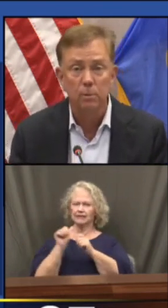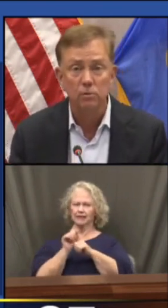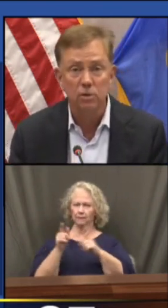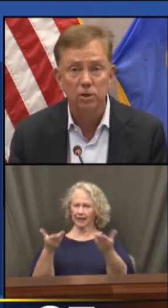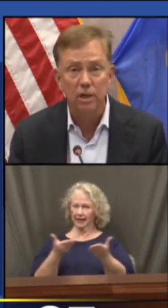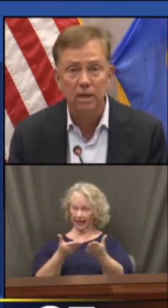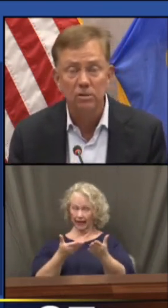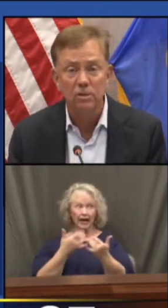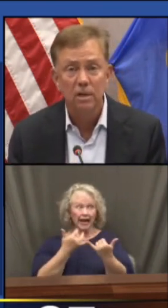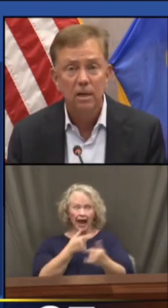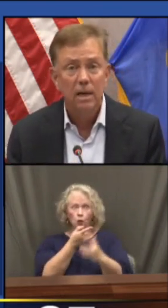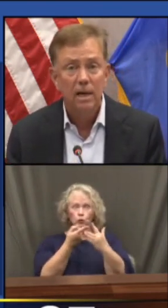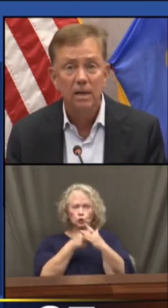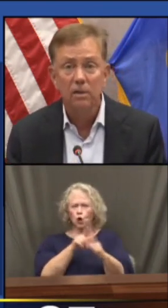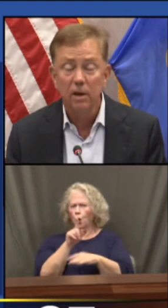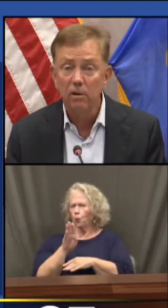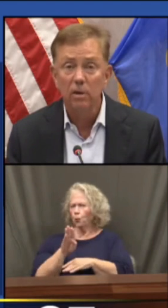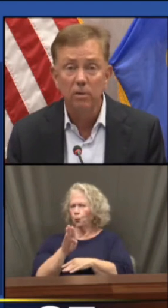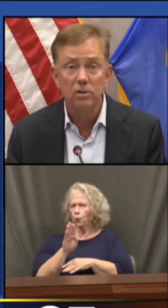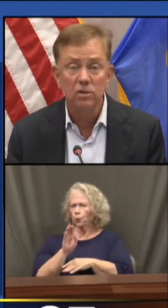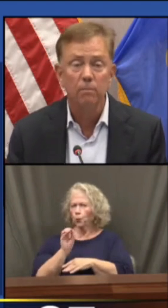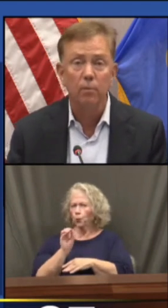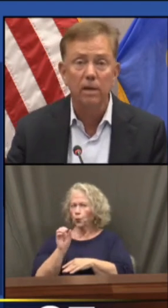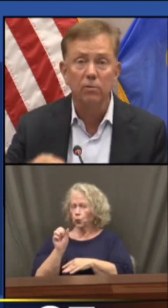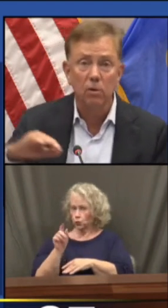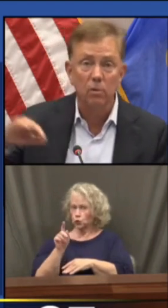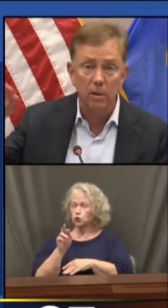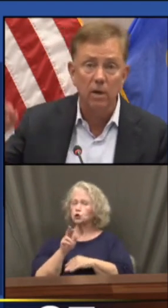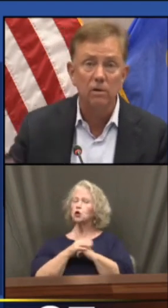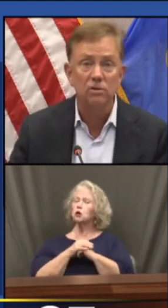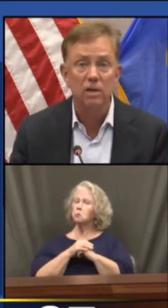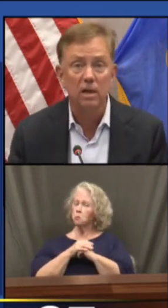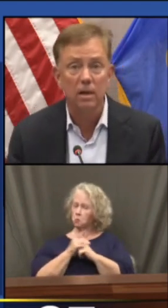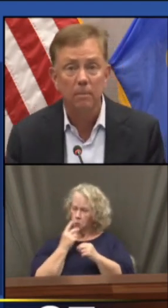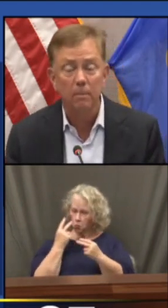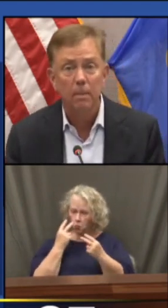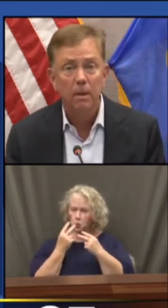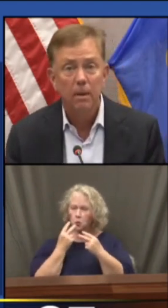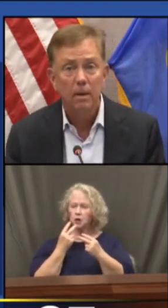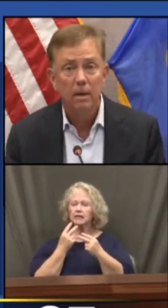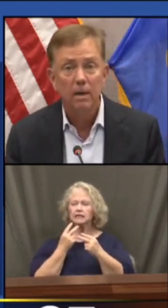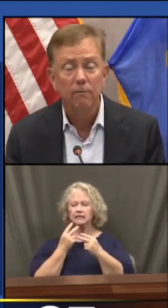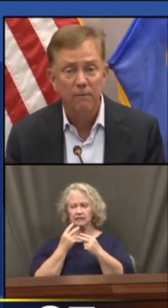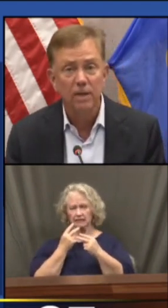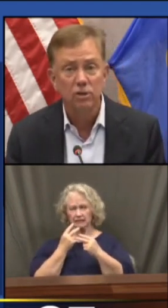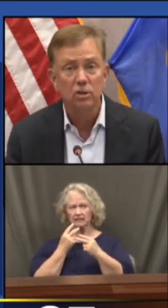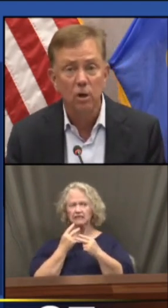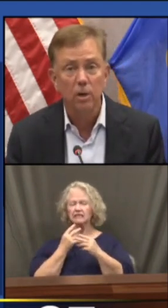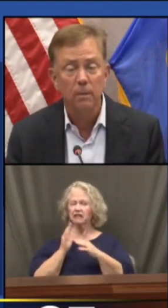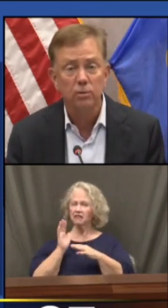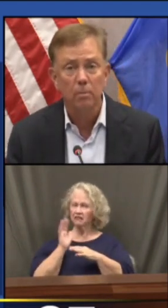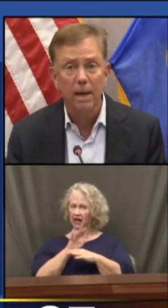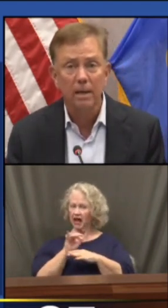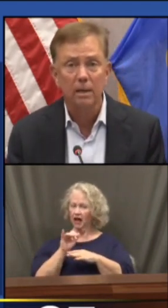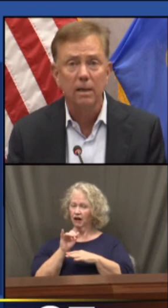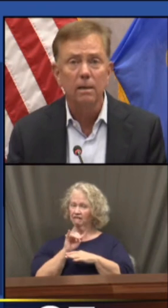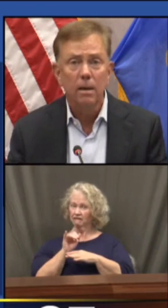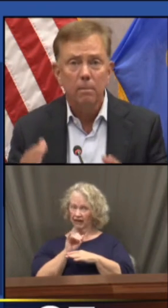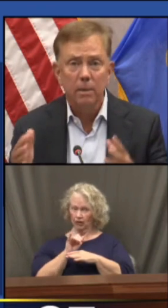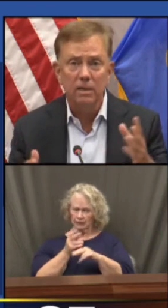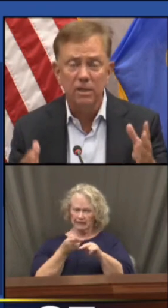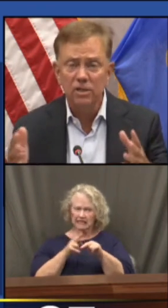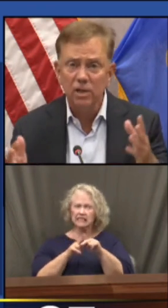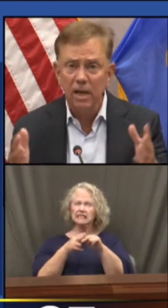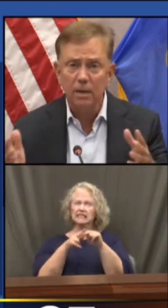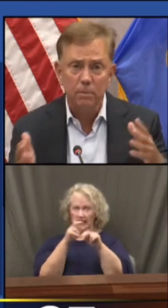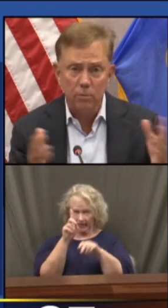administering the booster shots. And there is some breakthrough, and there you see infections going up dramatically,